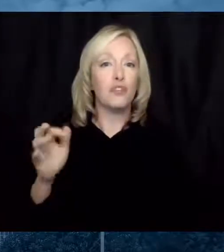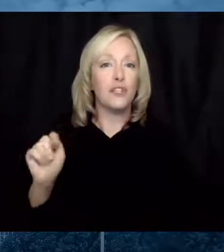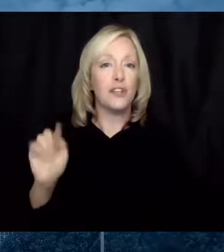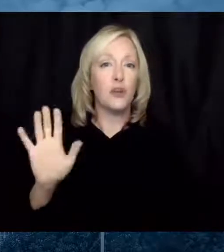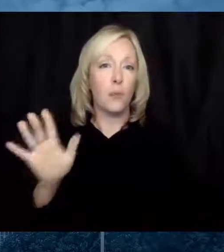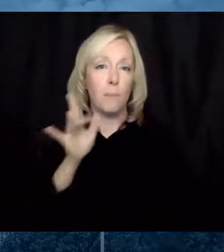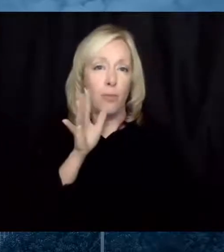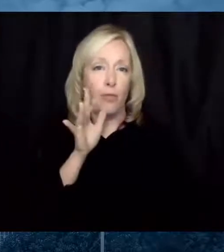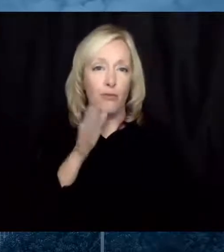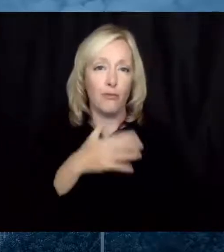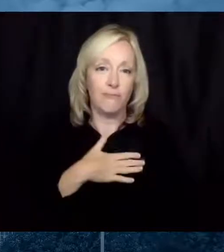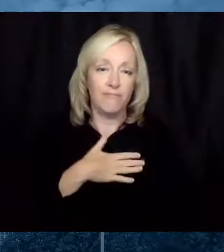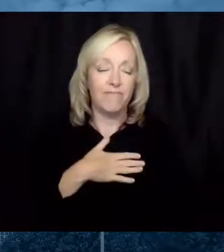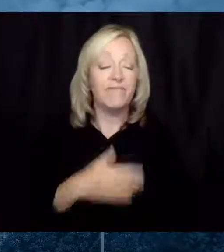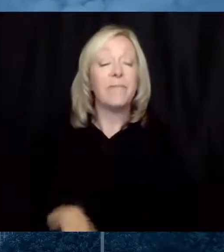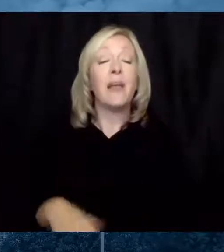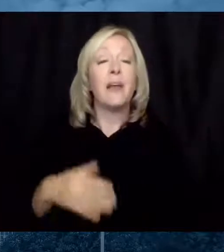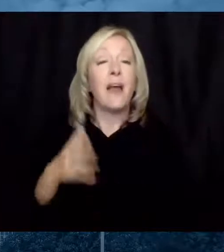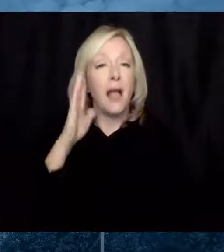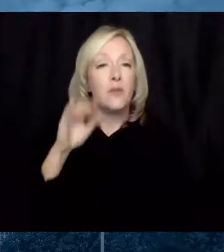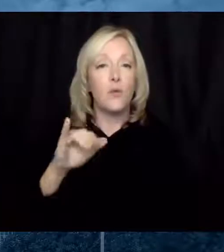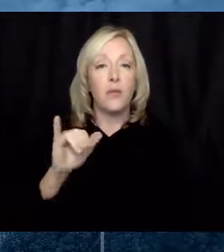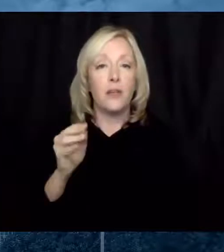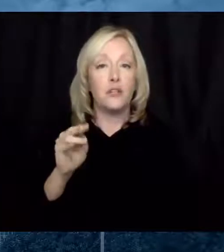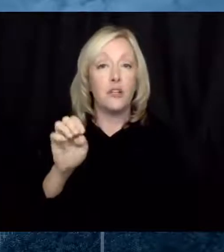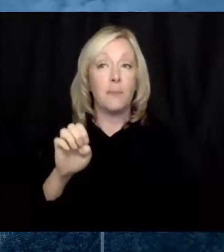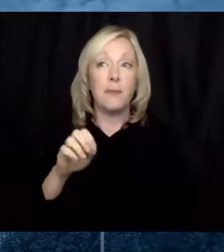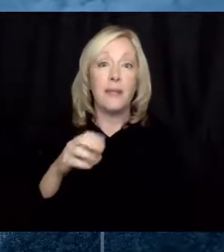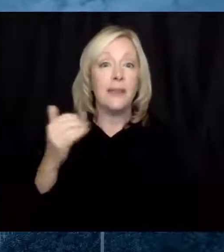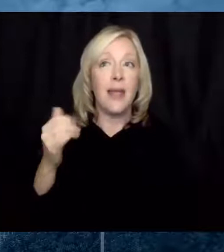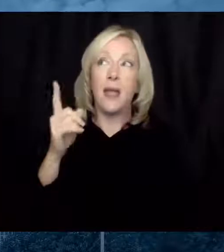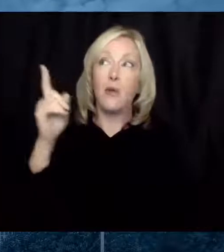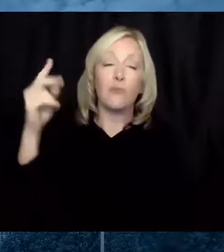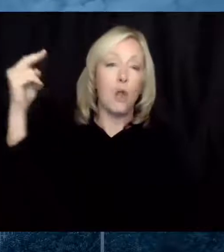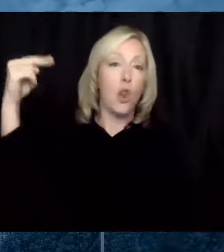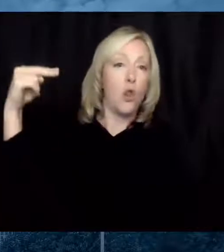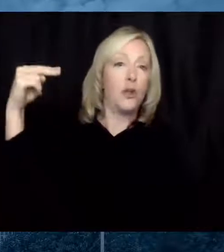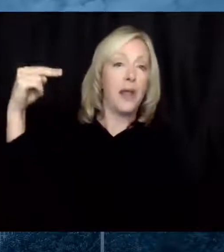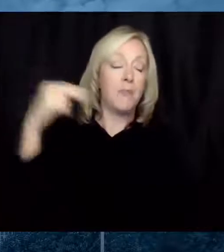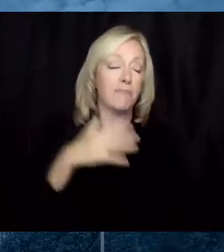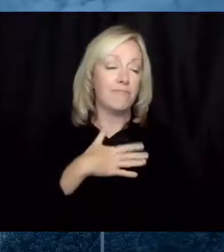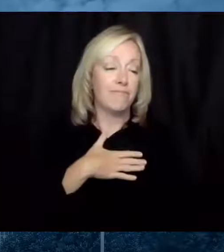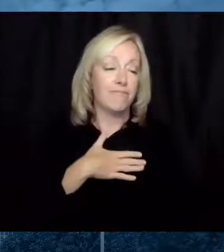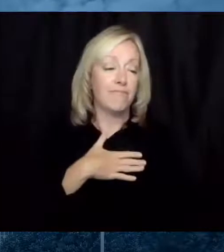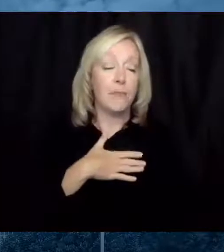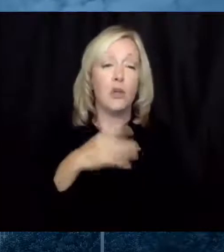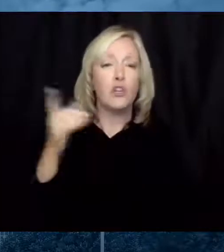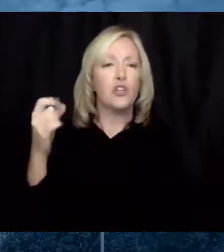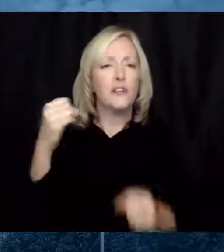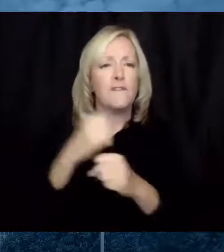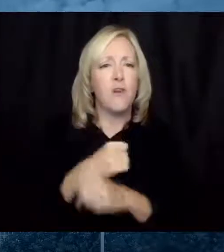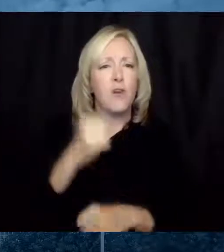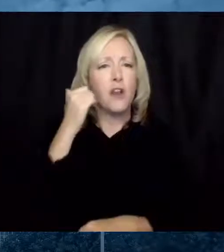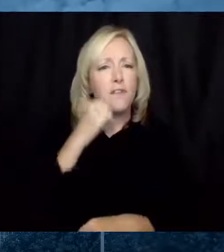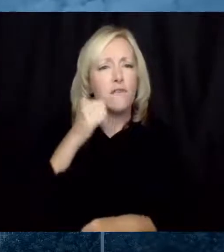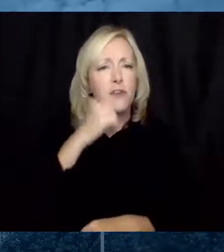today. Jamie fought the fight every single day of her life. She had a master's degree from the University of